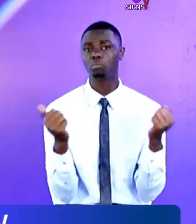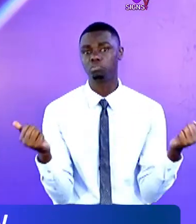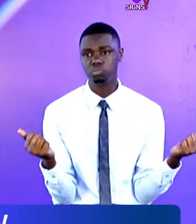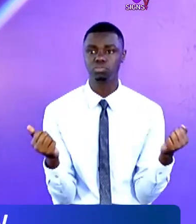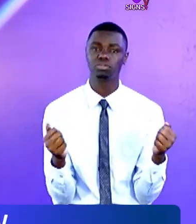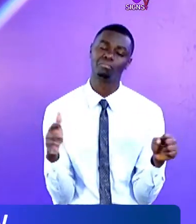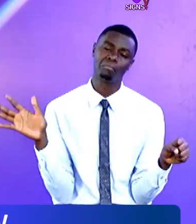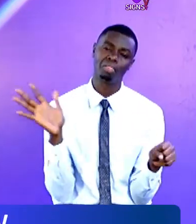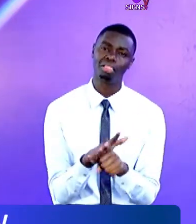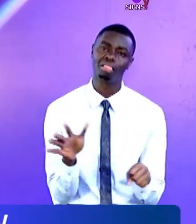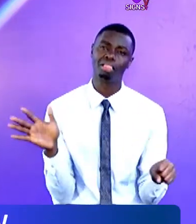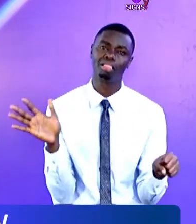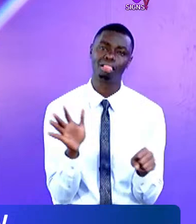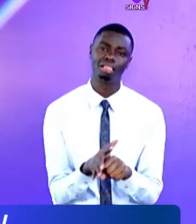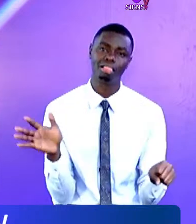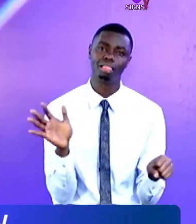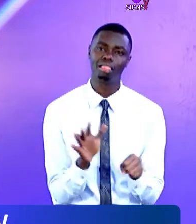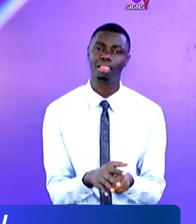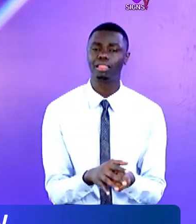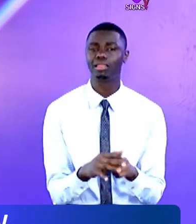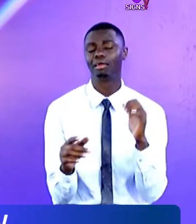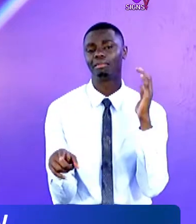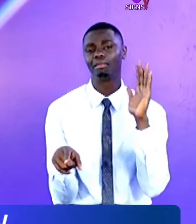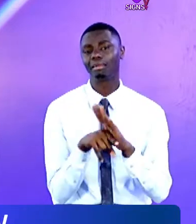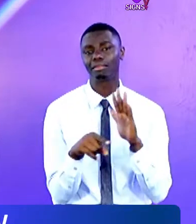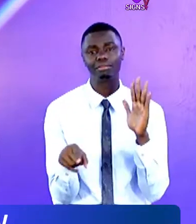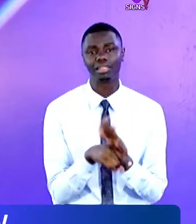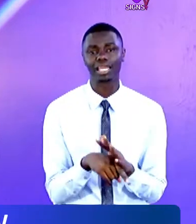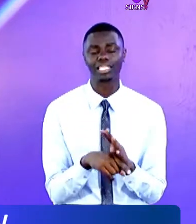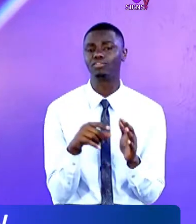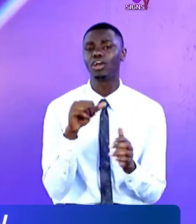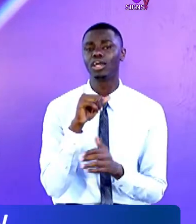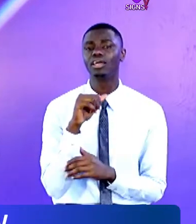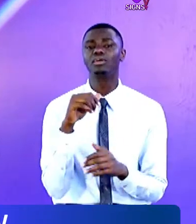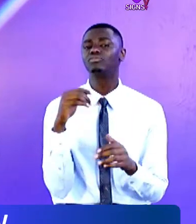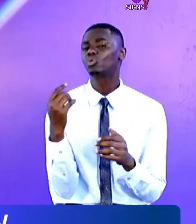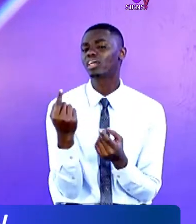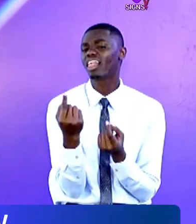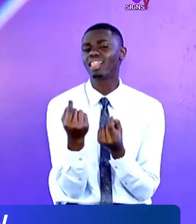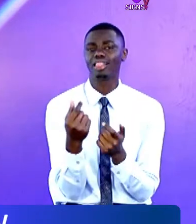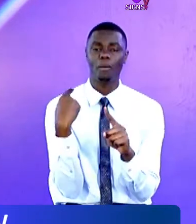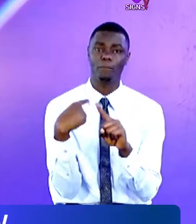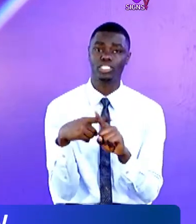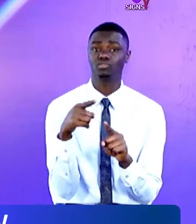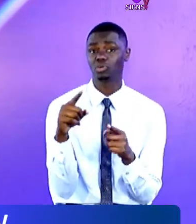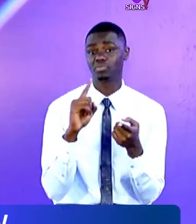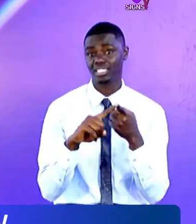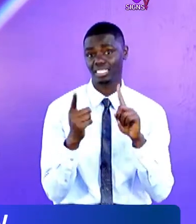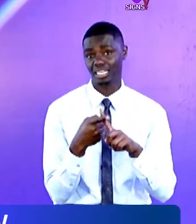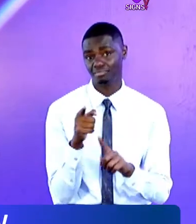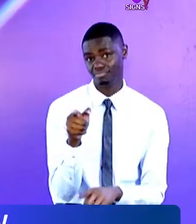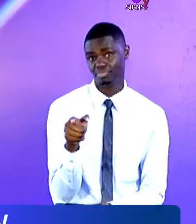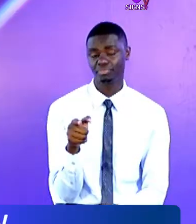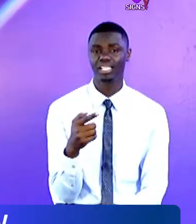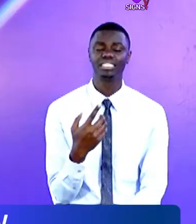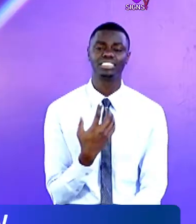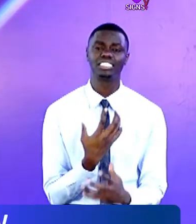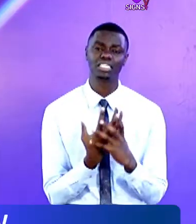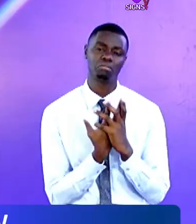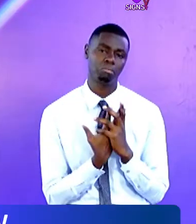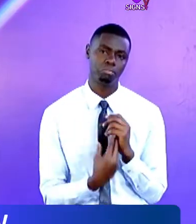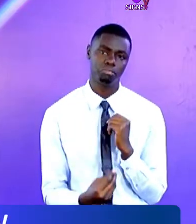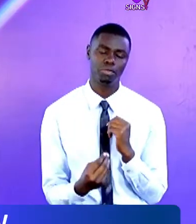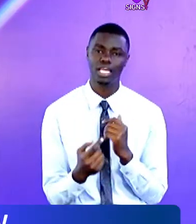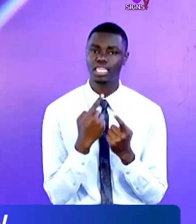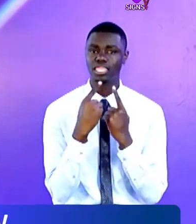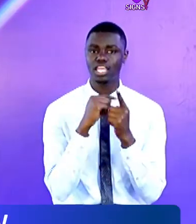somber. Rarely do we find positive stories in the dailies. And this one is in the Standard is quite harrowing because they